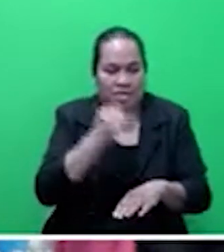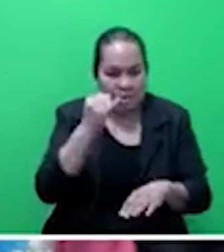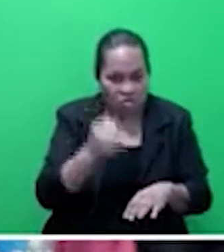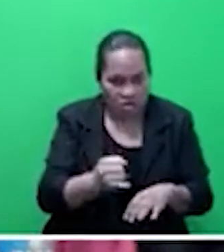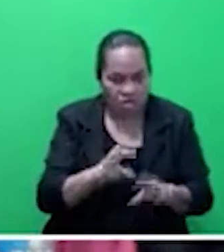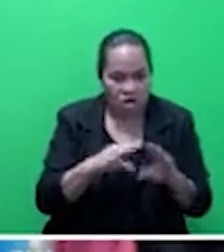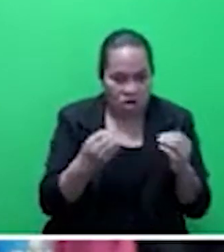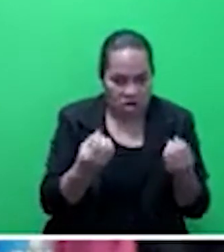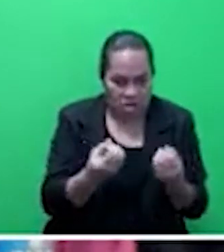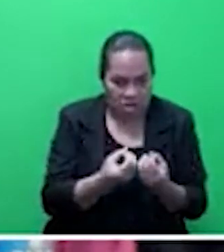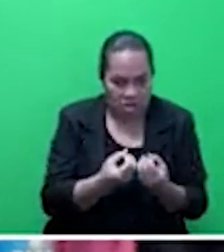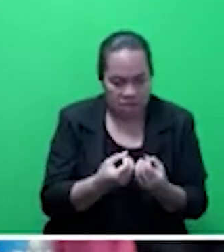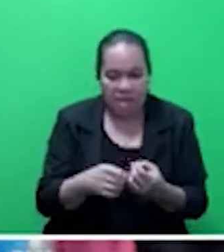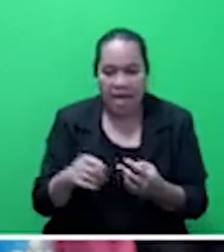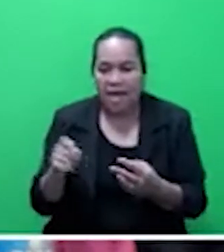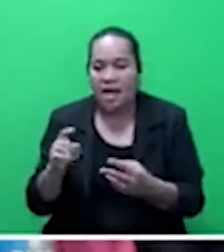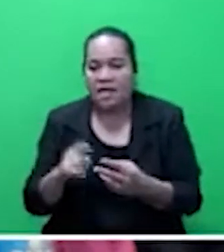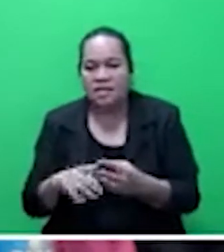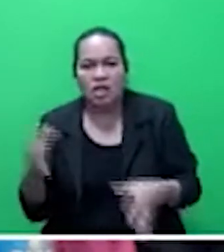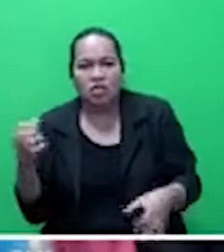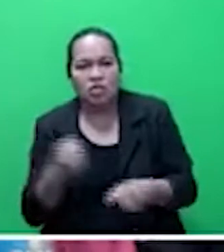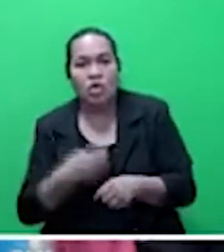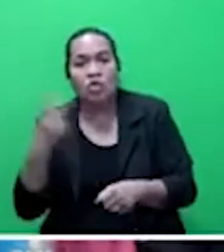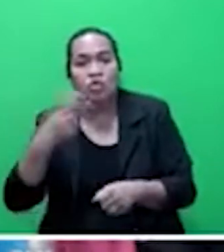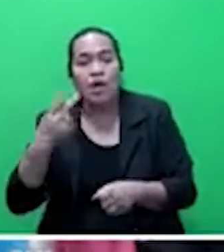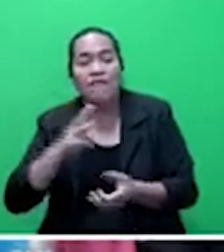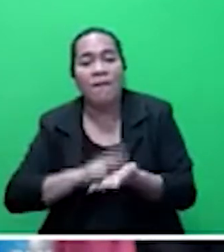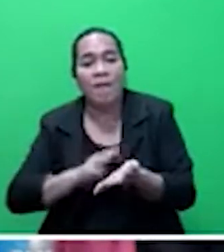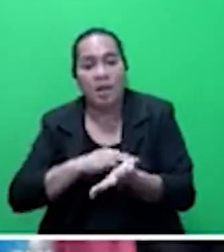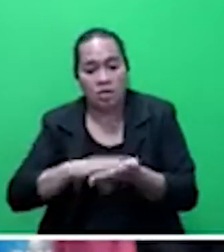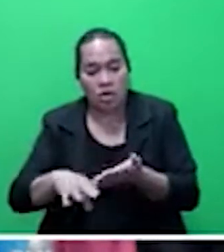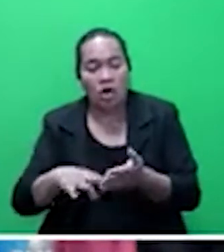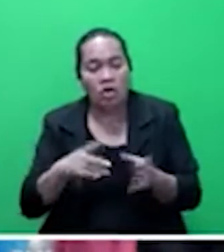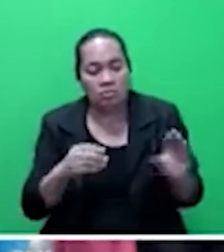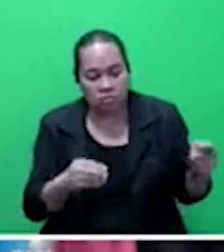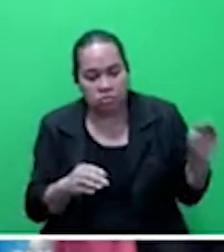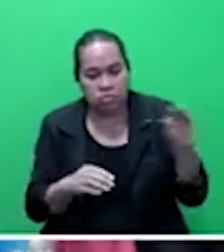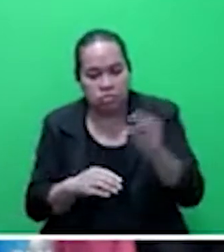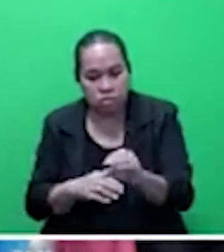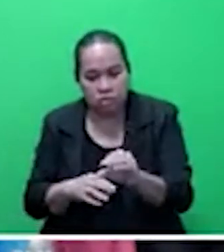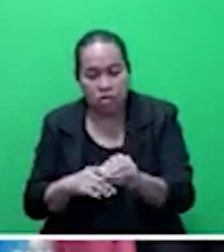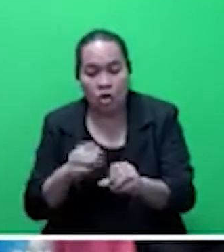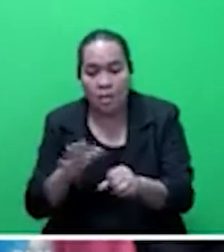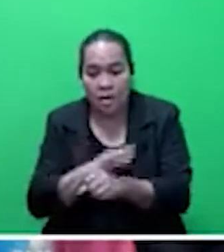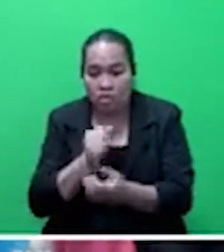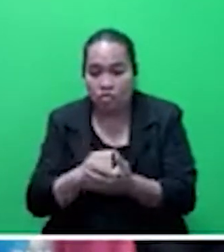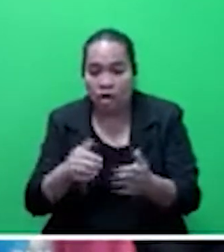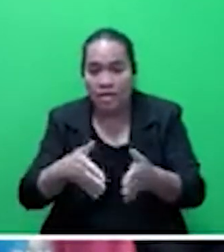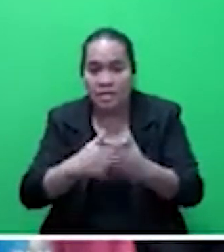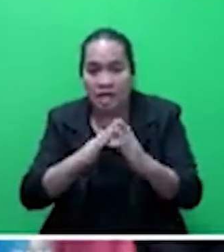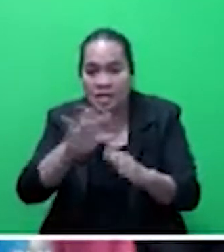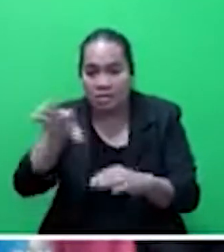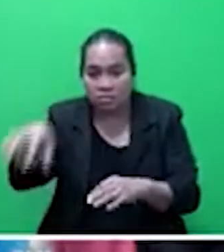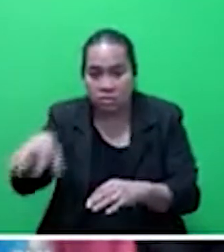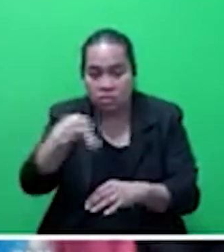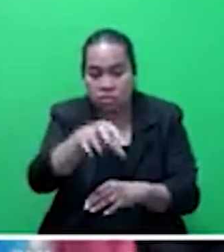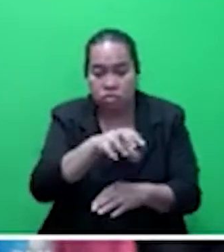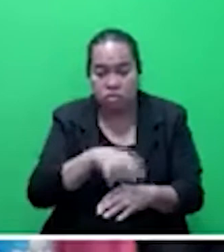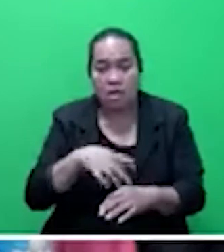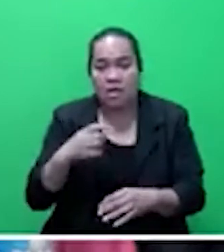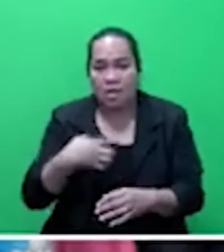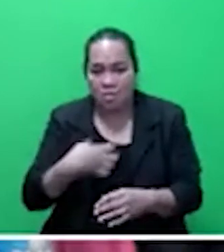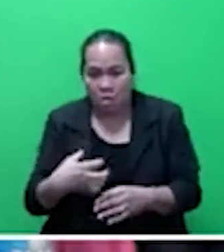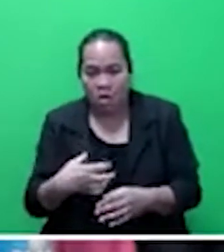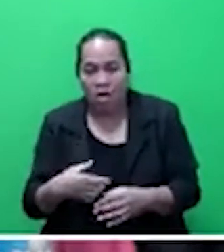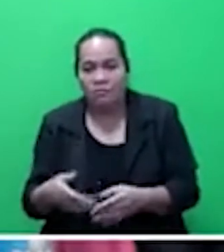and QUICA, a total of $12 million will see the construction of 4 evacuation centers and retrofitting of few more.